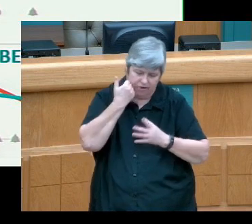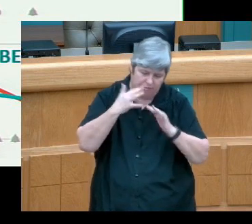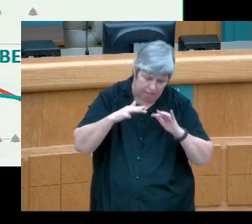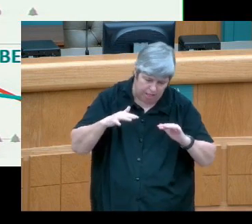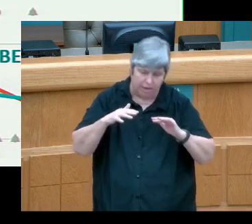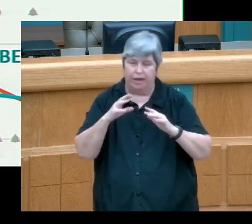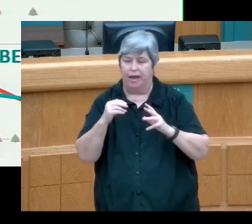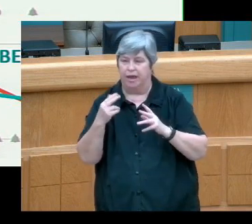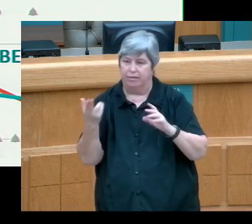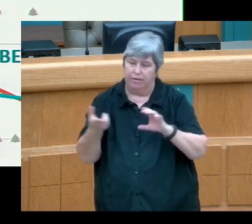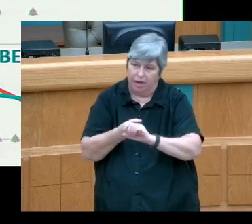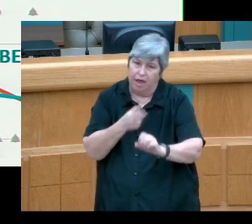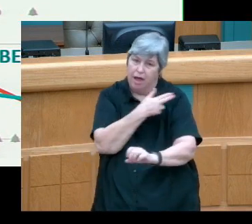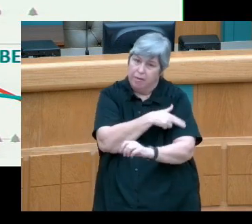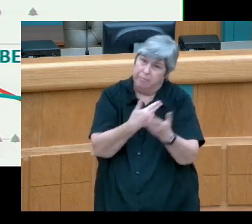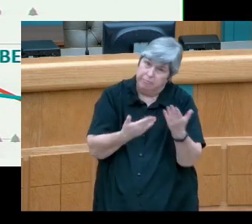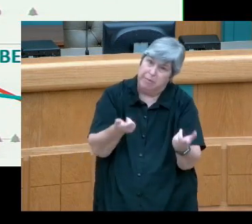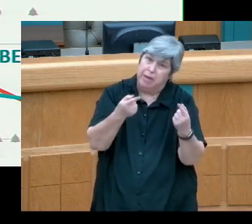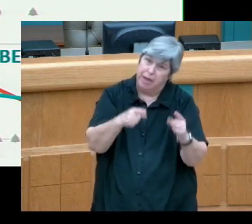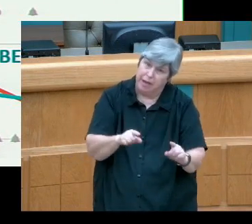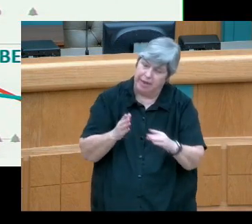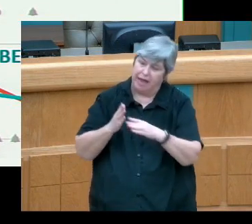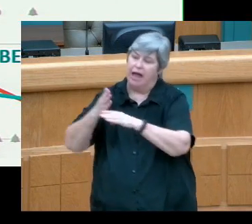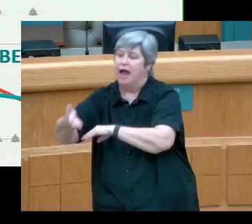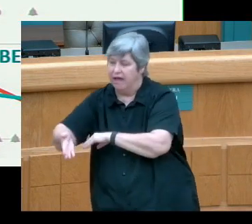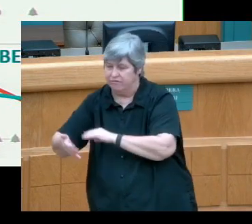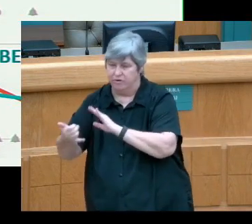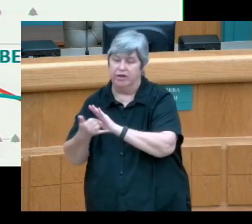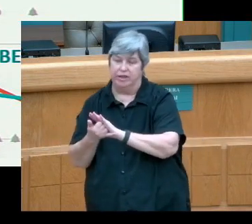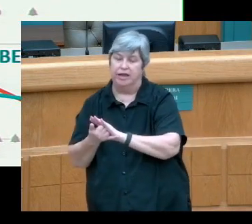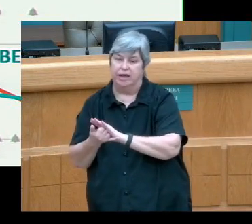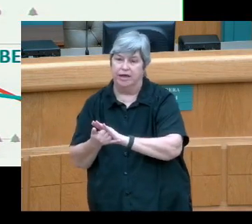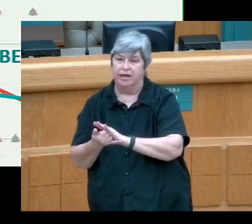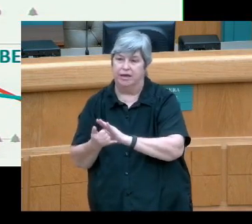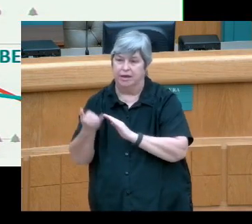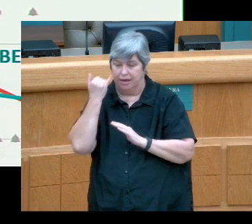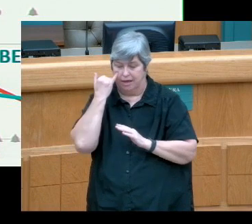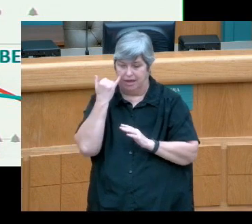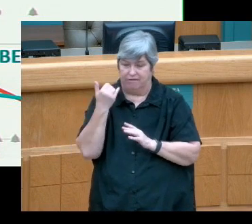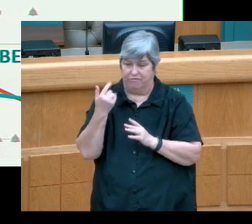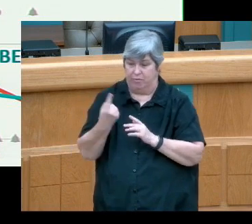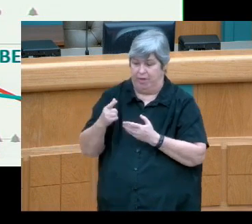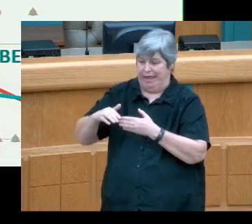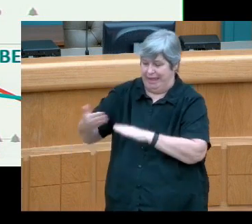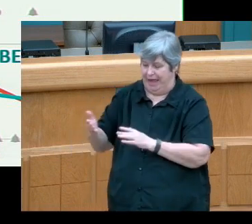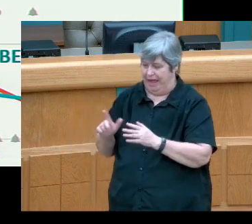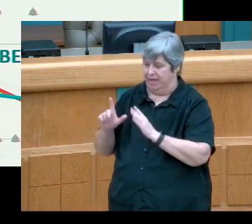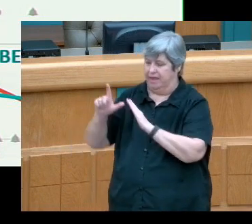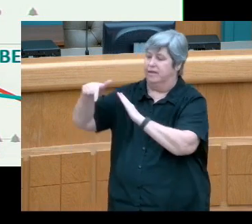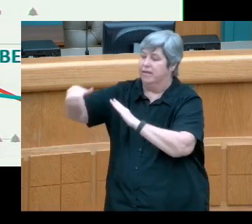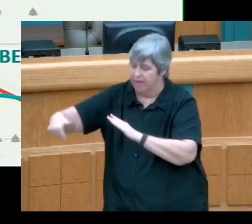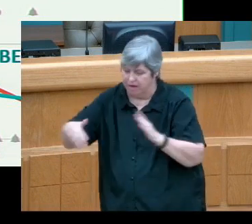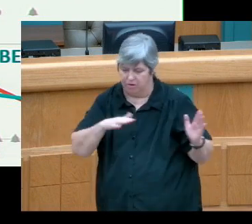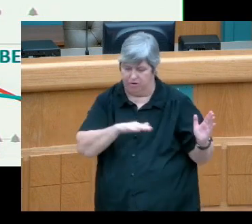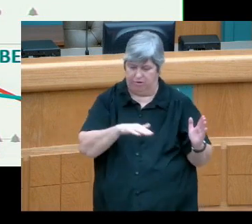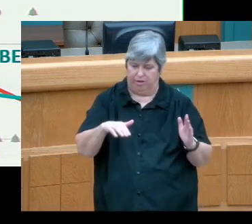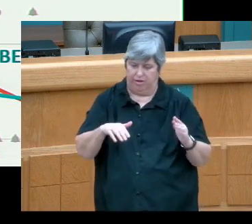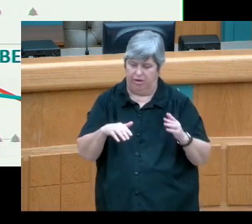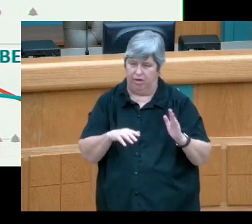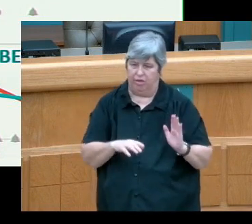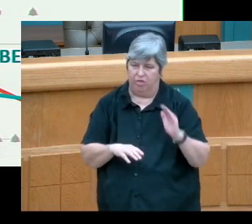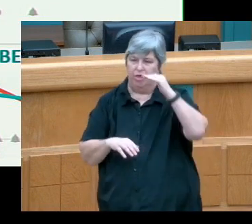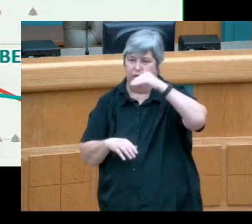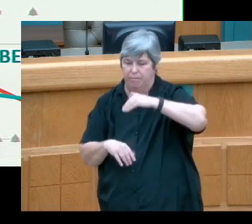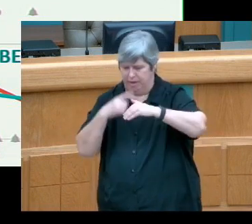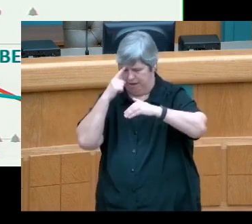and hospitalization might happen after that. And if there is a fatality, that would happen even further down the road. So the peak for